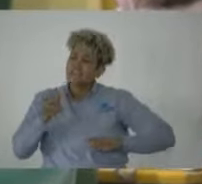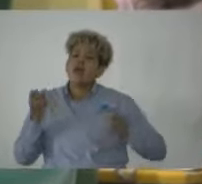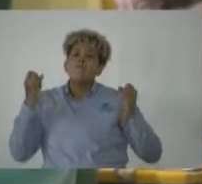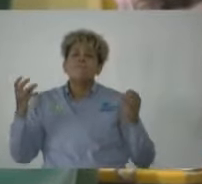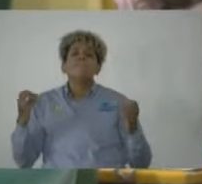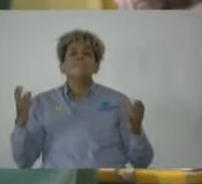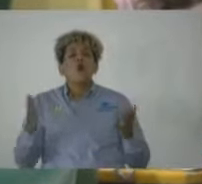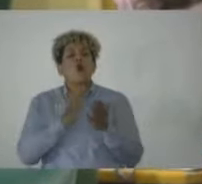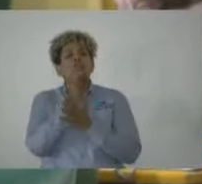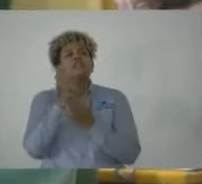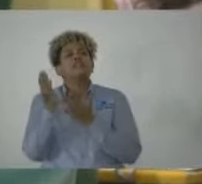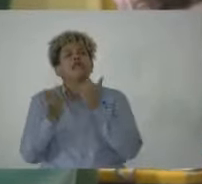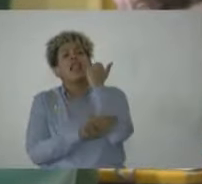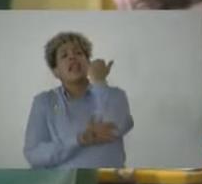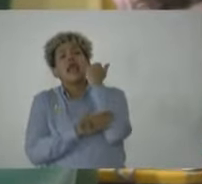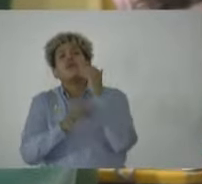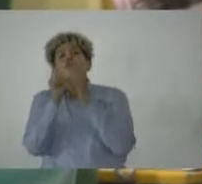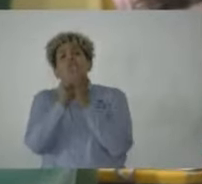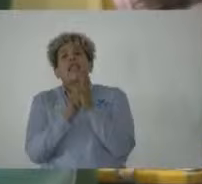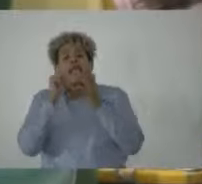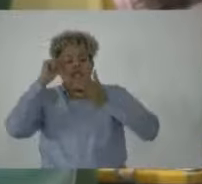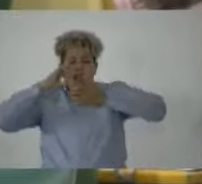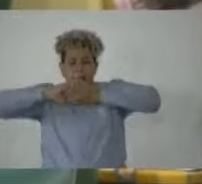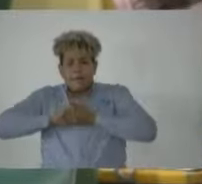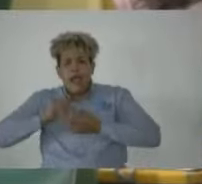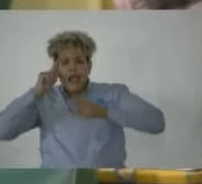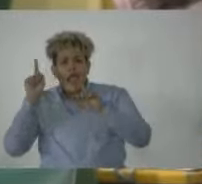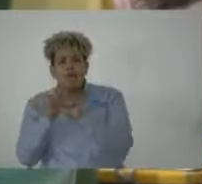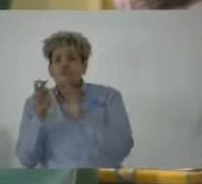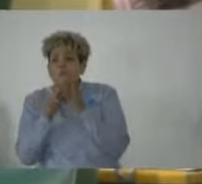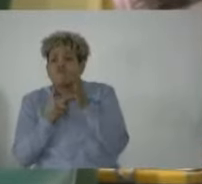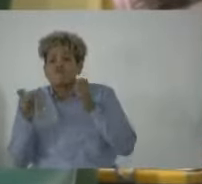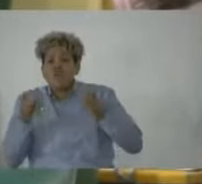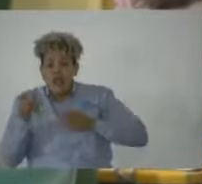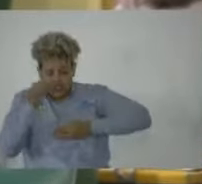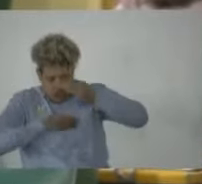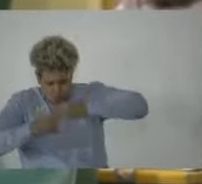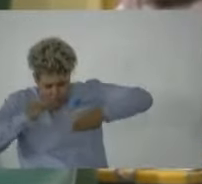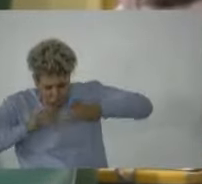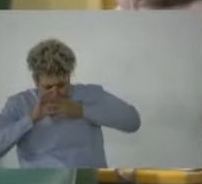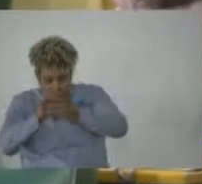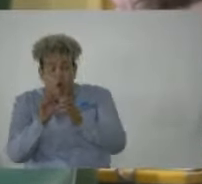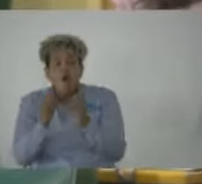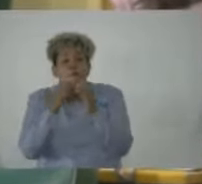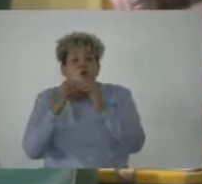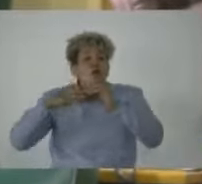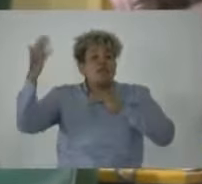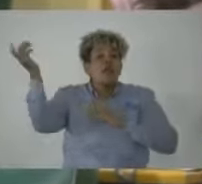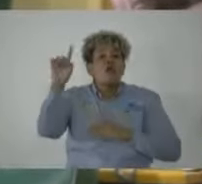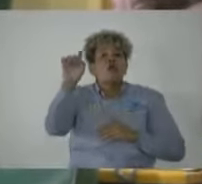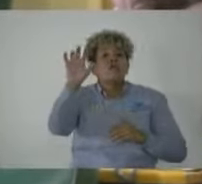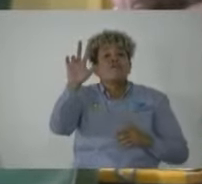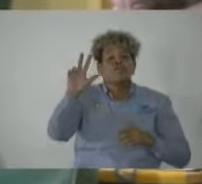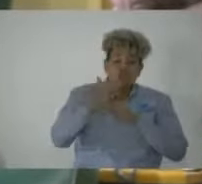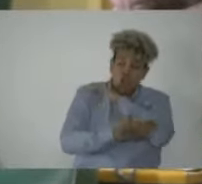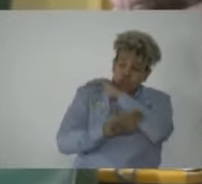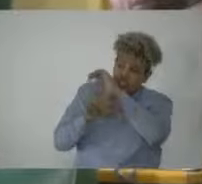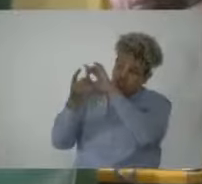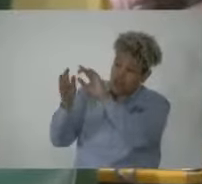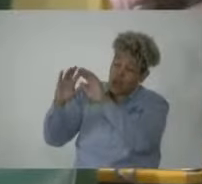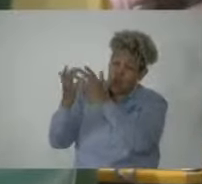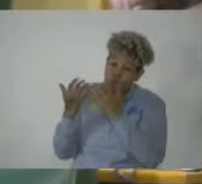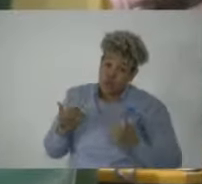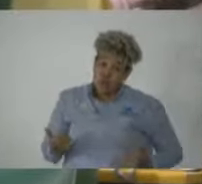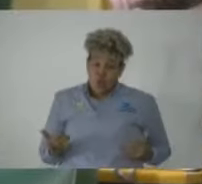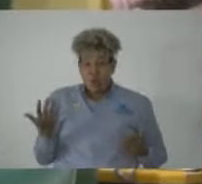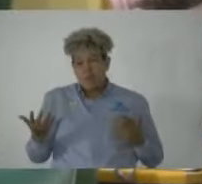multilateral, legally binding agreement that regulates trade among more than 153 countries in the world. By now, it might